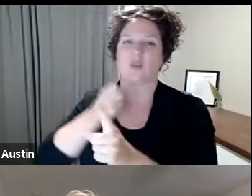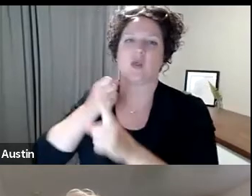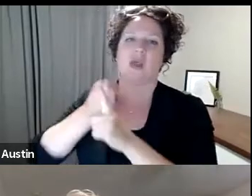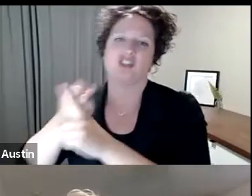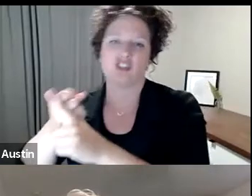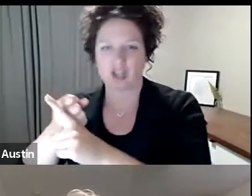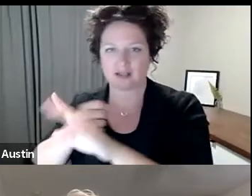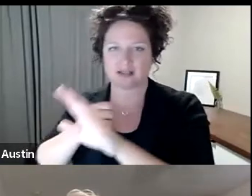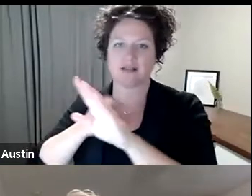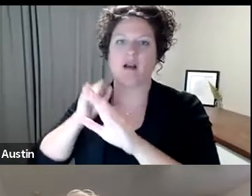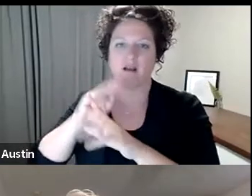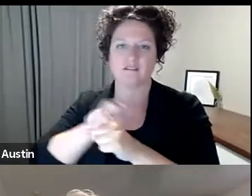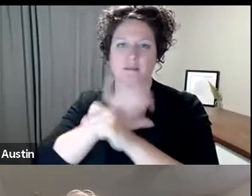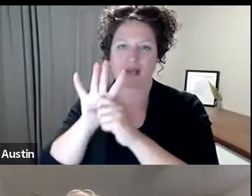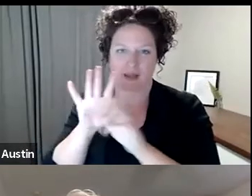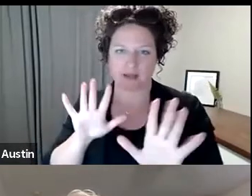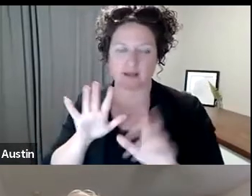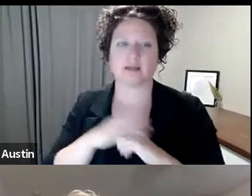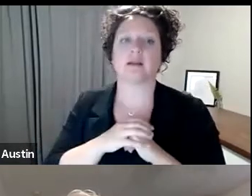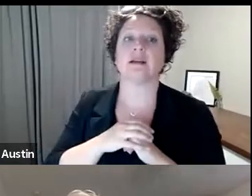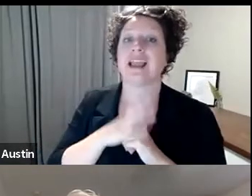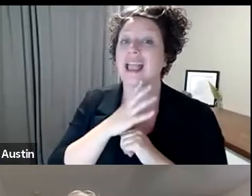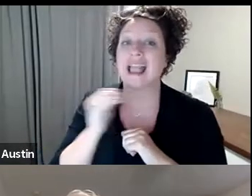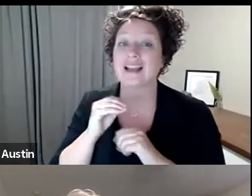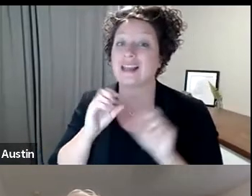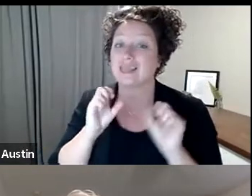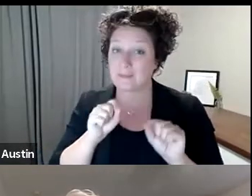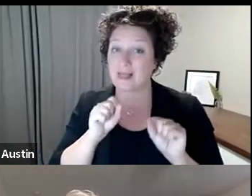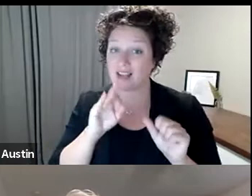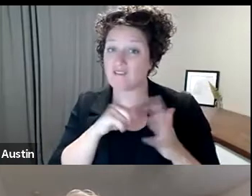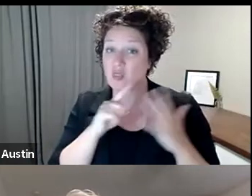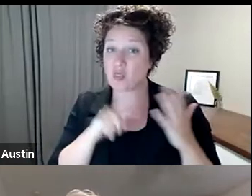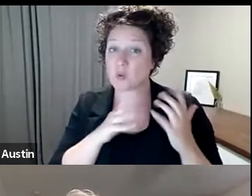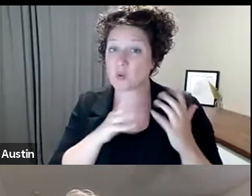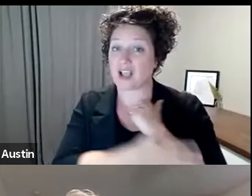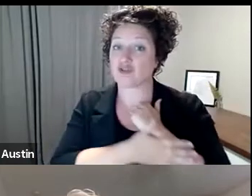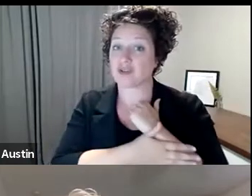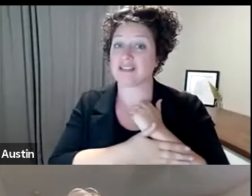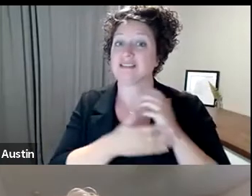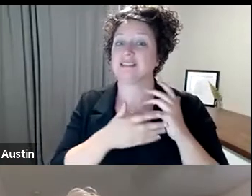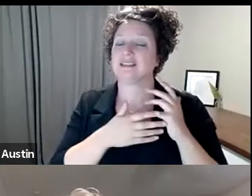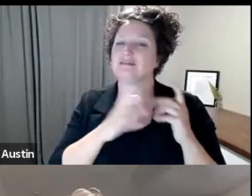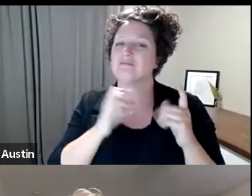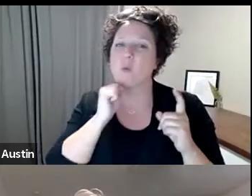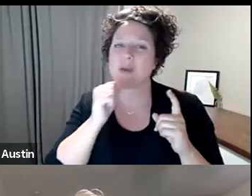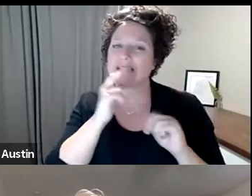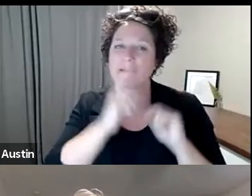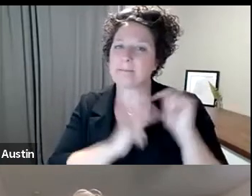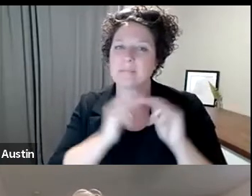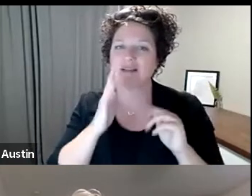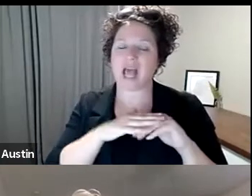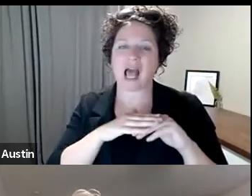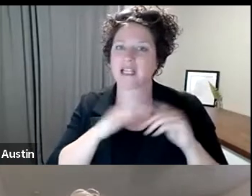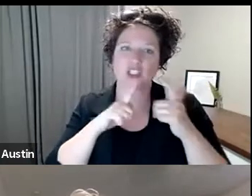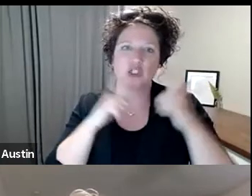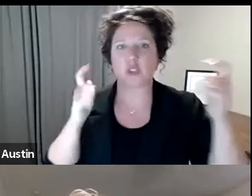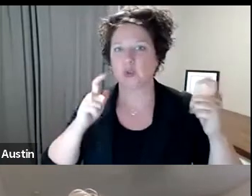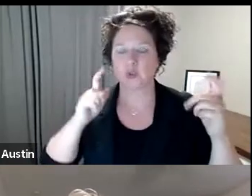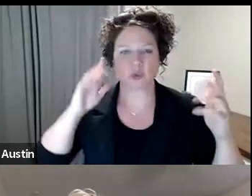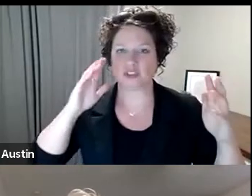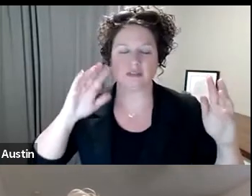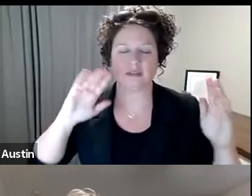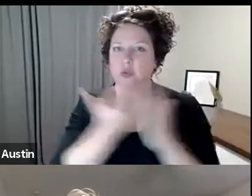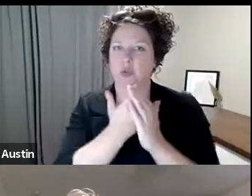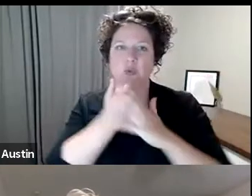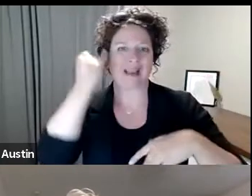the shocks of the pandemic. And the ability of these countries to act wasn't built on a radical reinvention, but rather on the